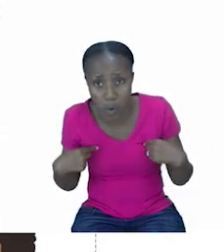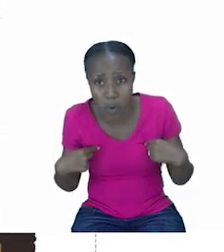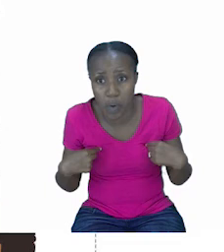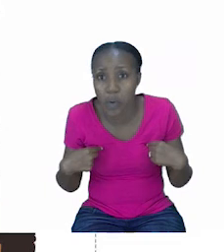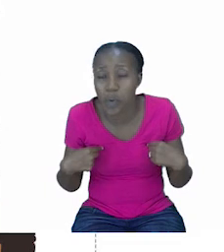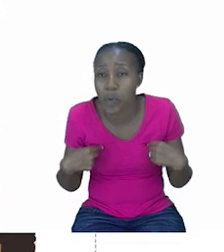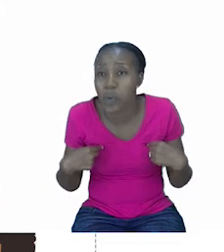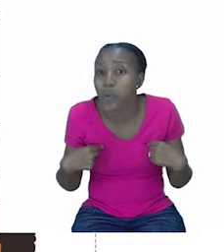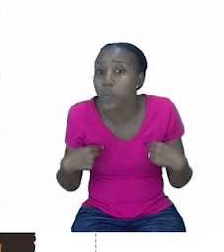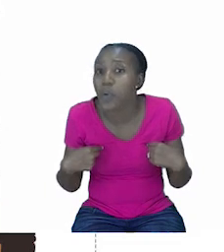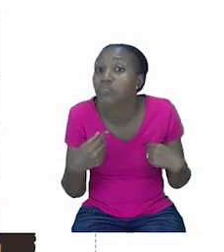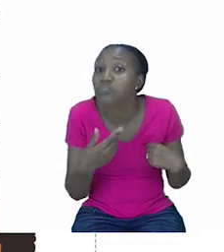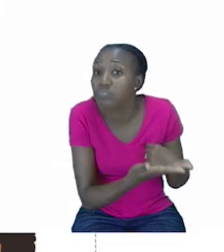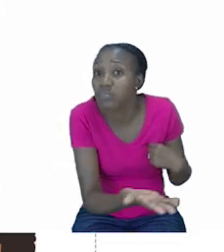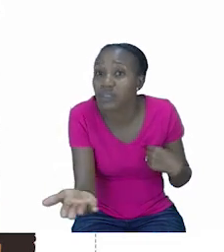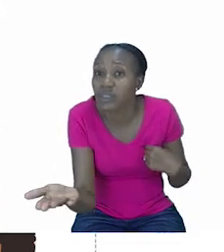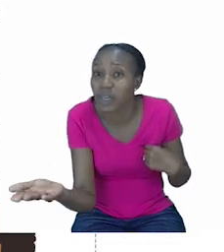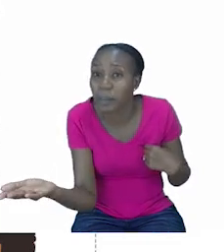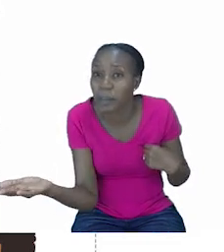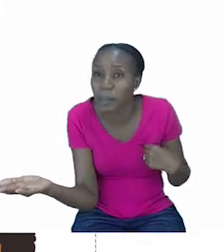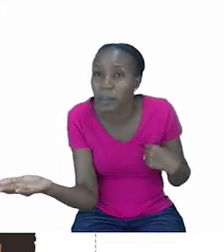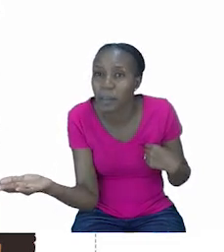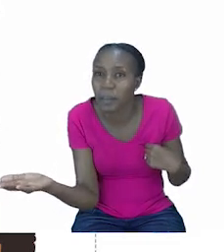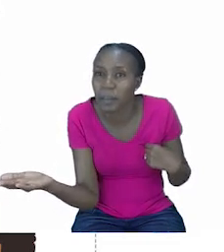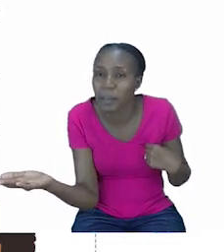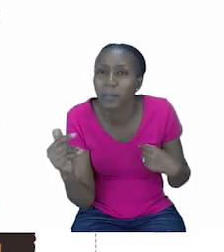do we say them?